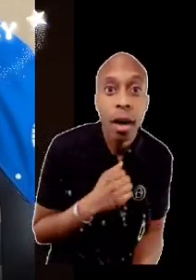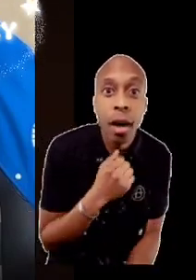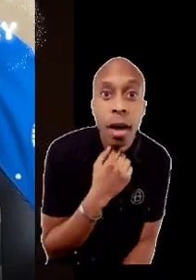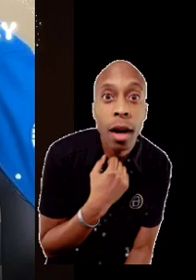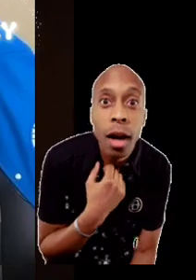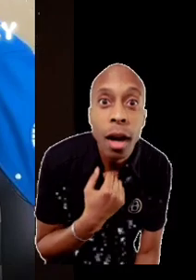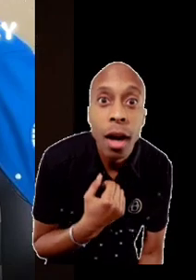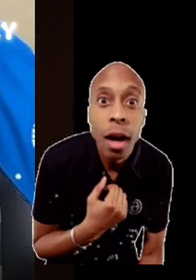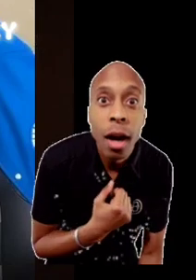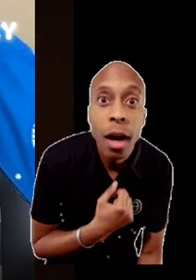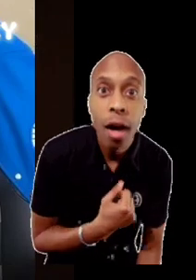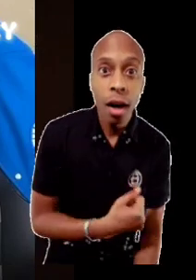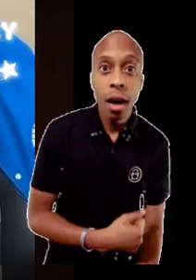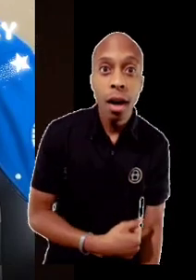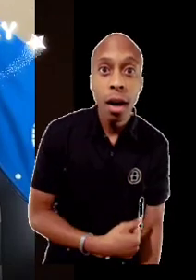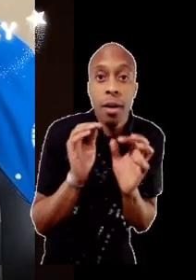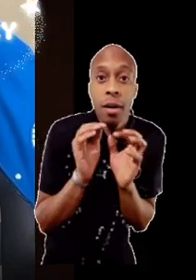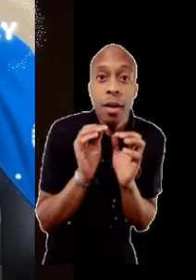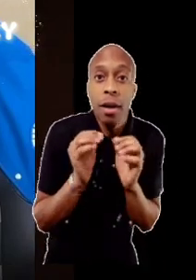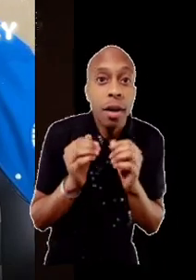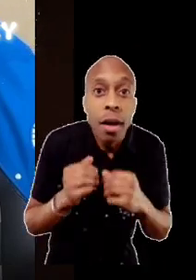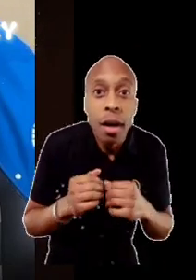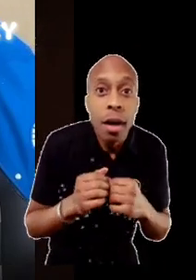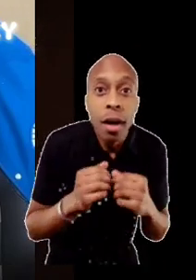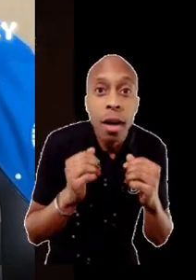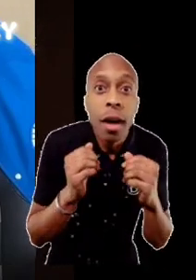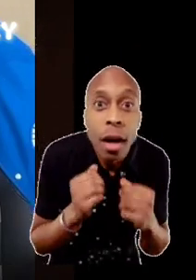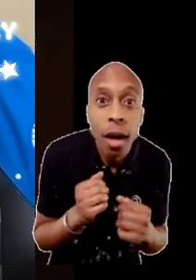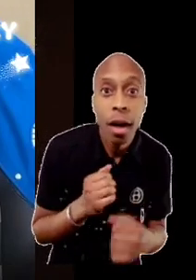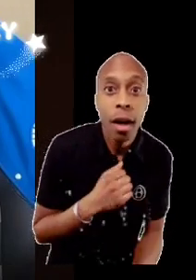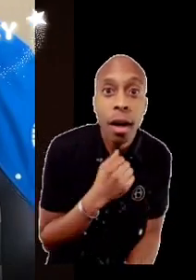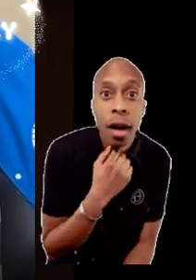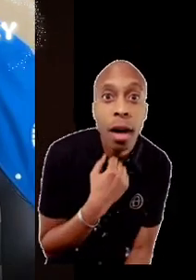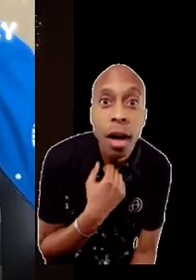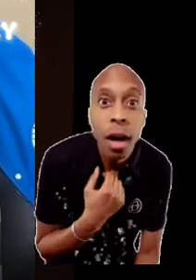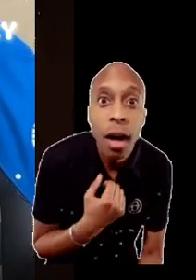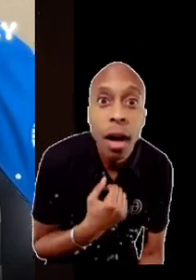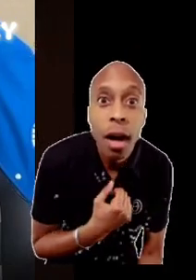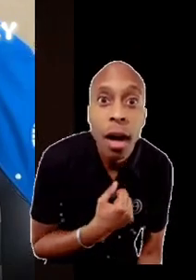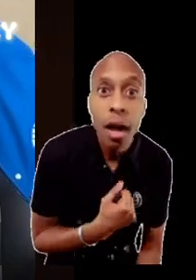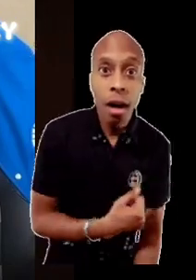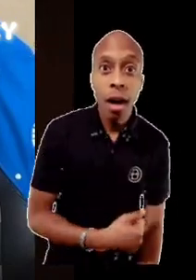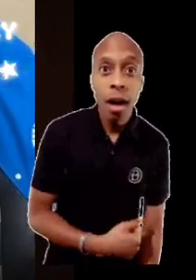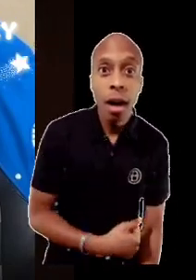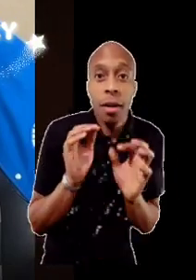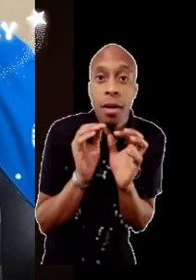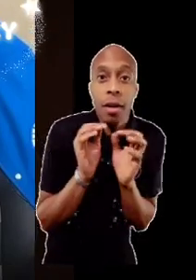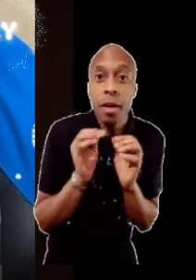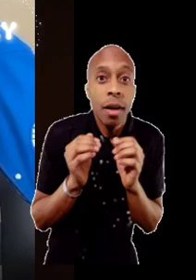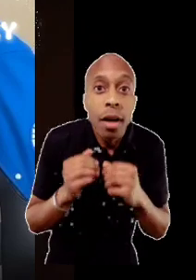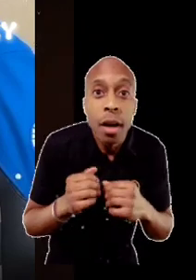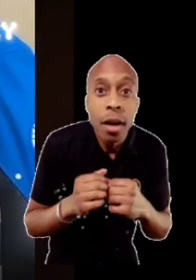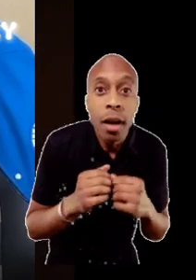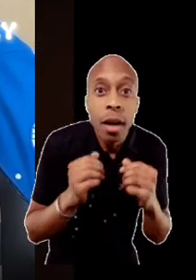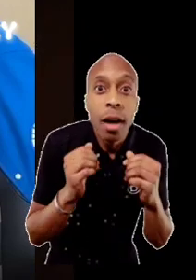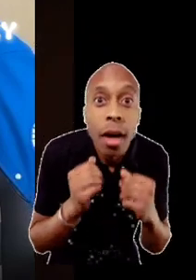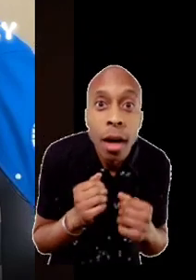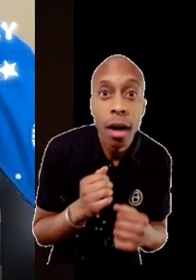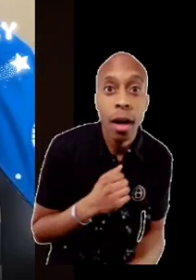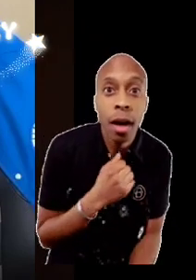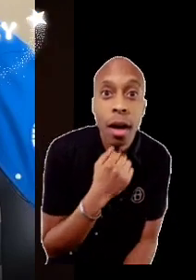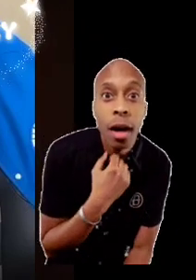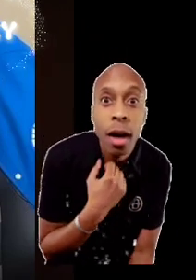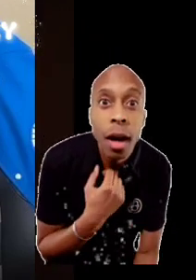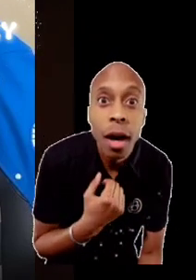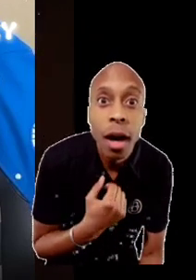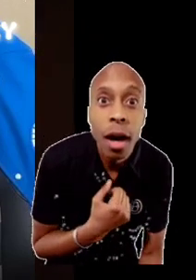say nothing. Give the drunkard spirit them a break. And don't speak to them in their language, but speak to the people. Is that what